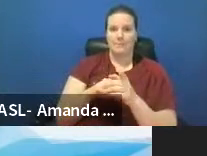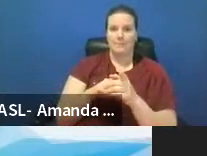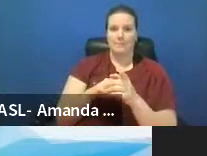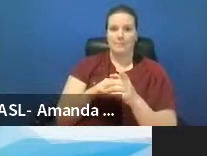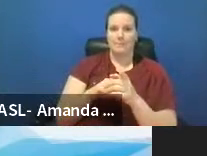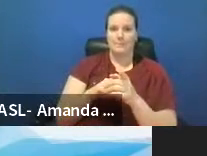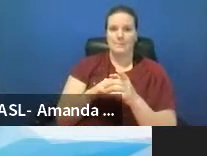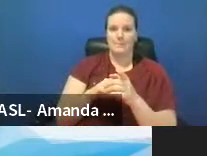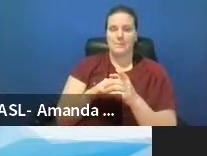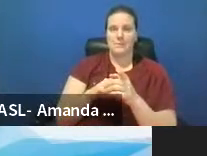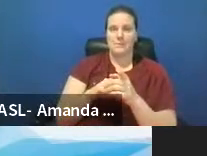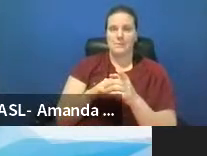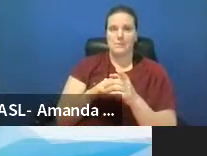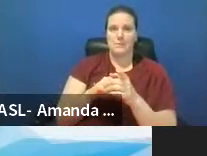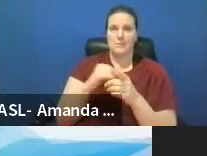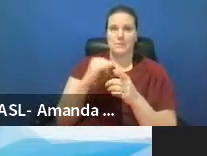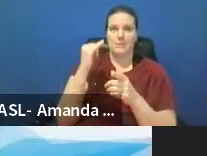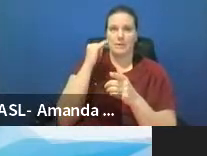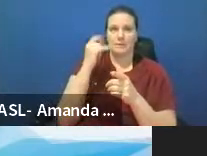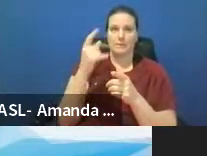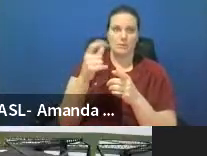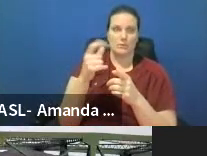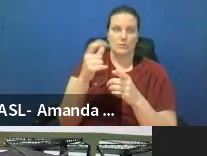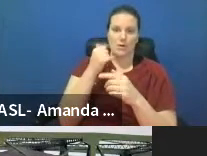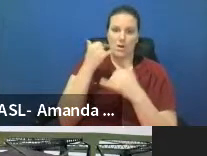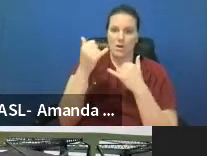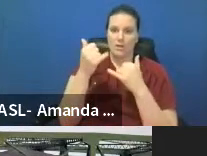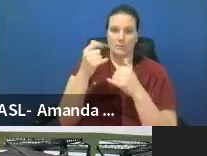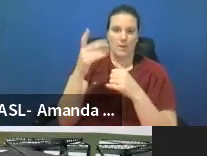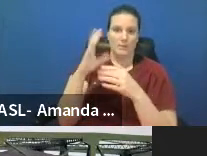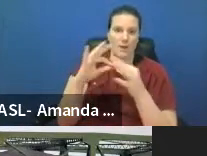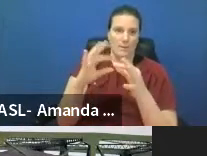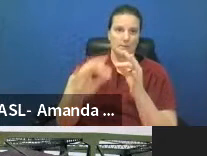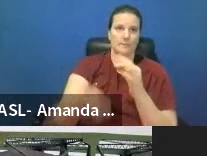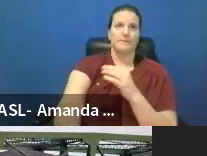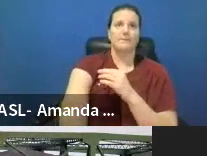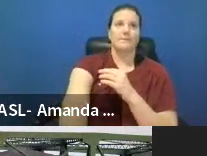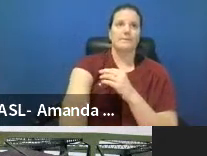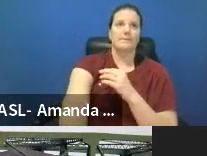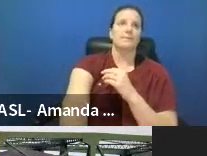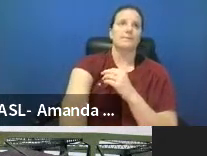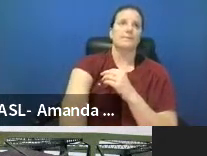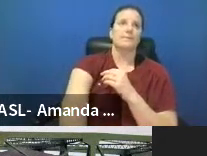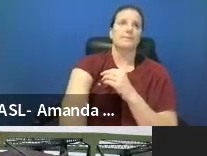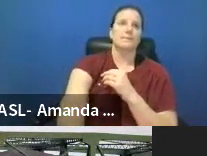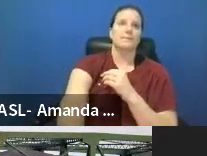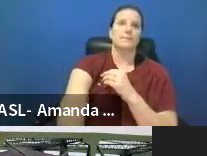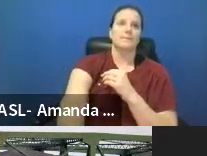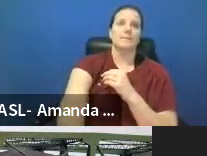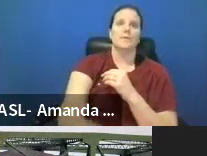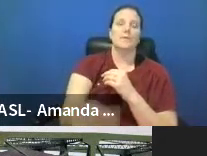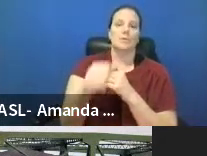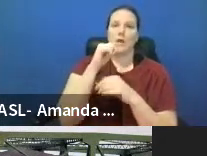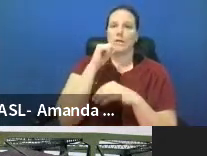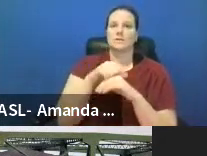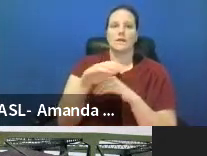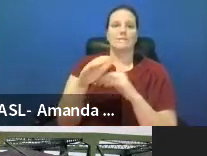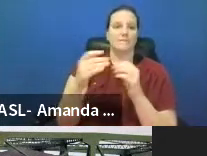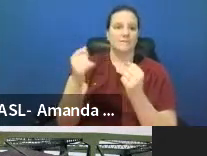And so if you are not calling in with any public comments and you have not sent in any